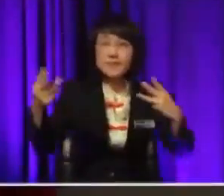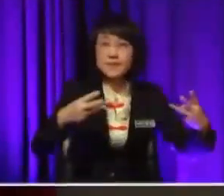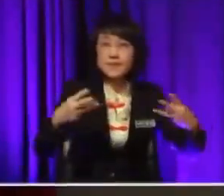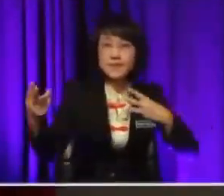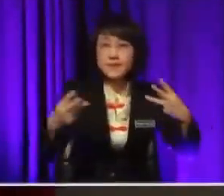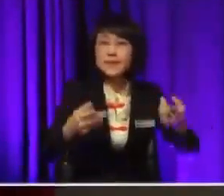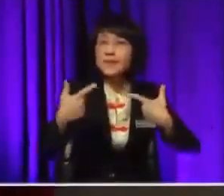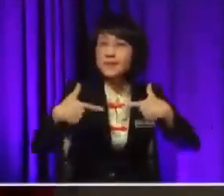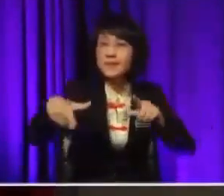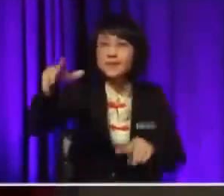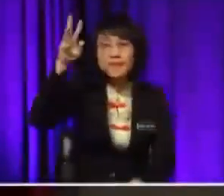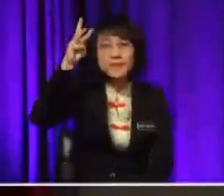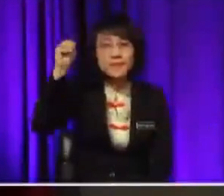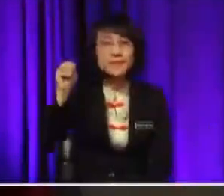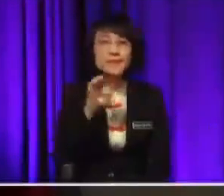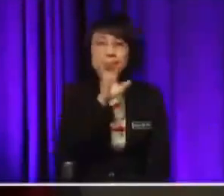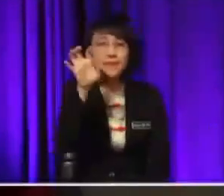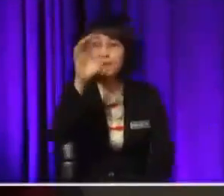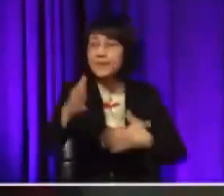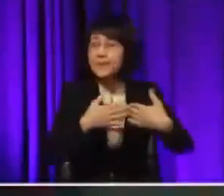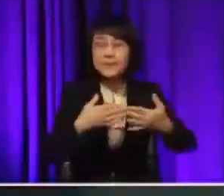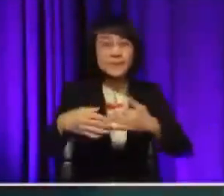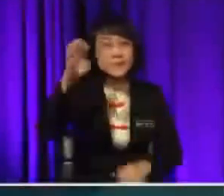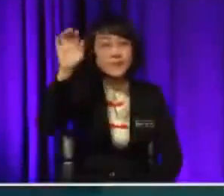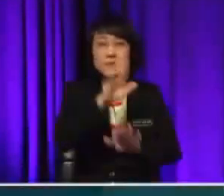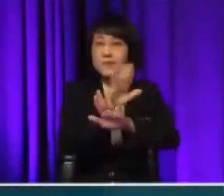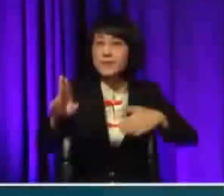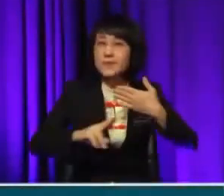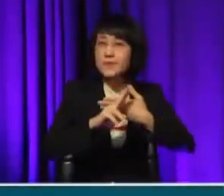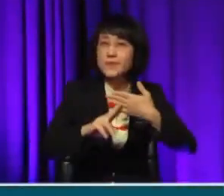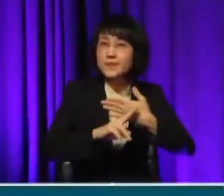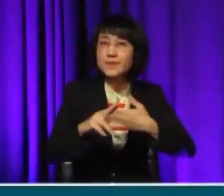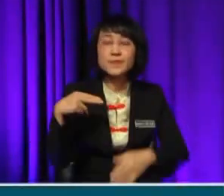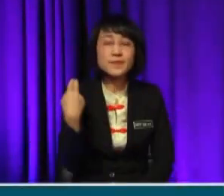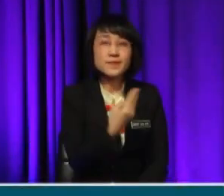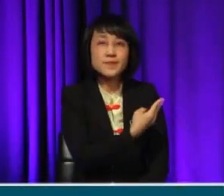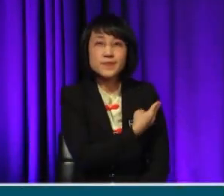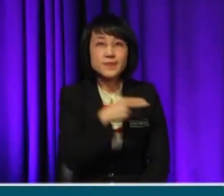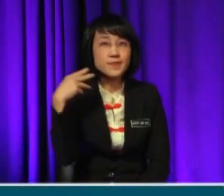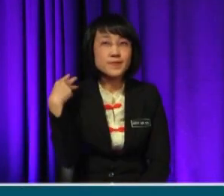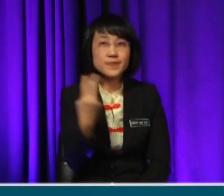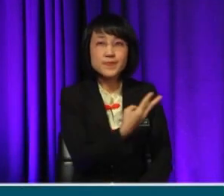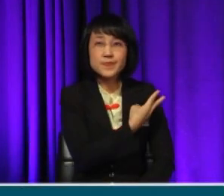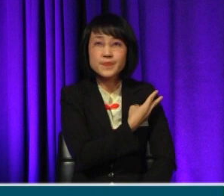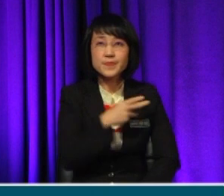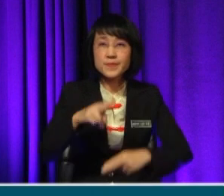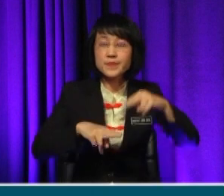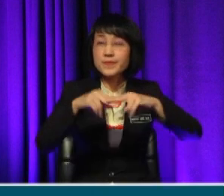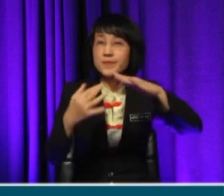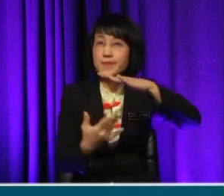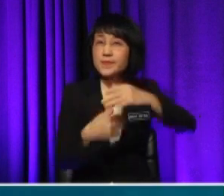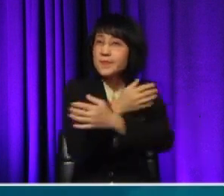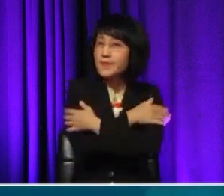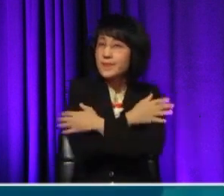range round, he does us no harm. We build up the fire, we're snug and warm. Untouched